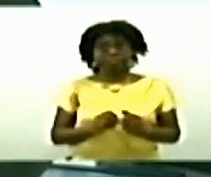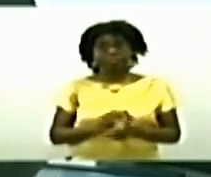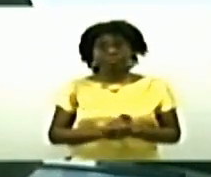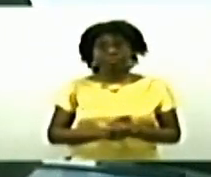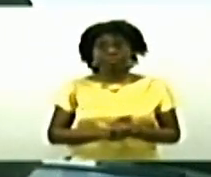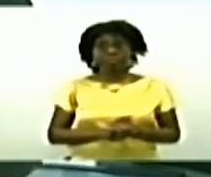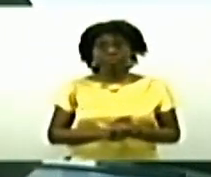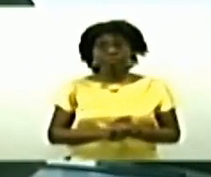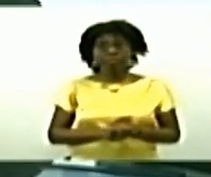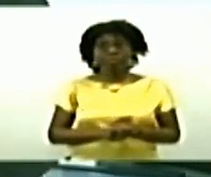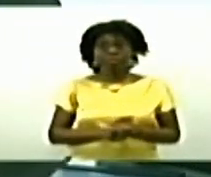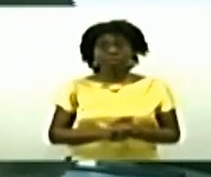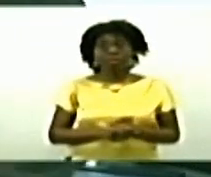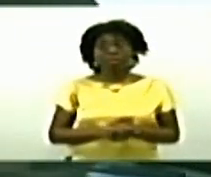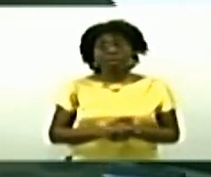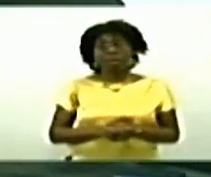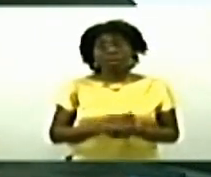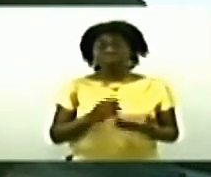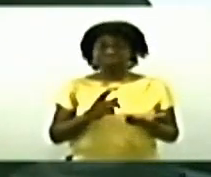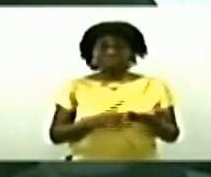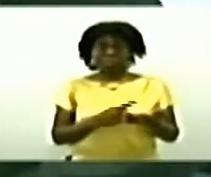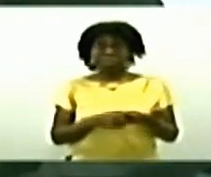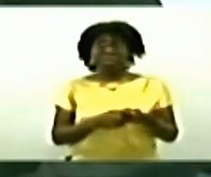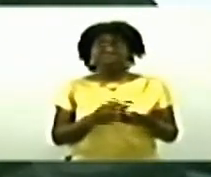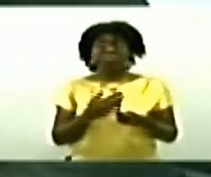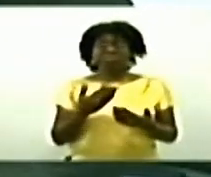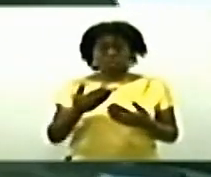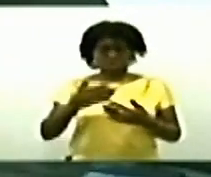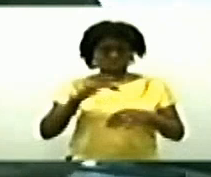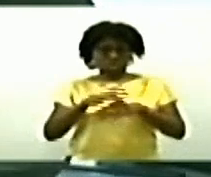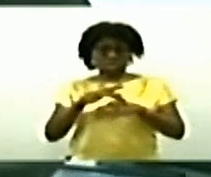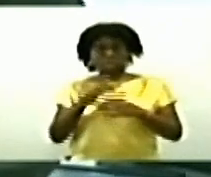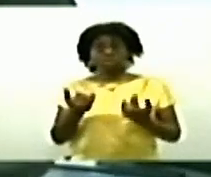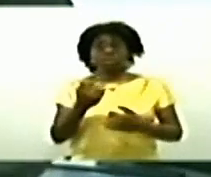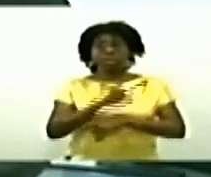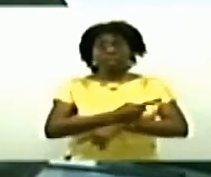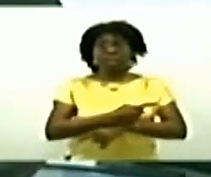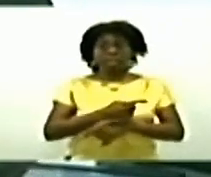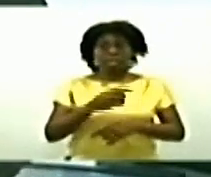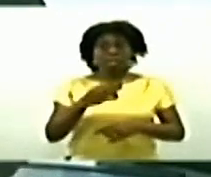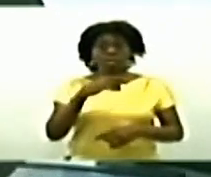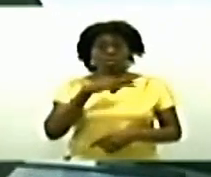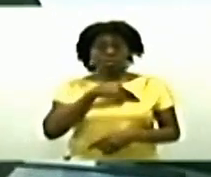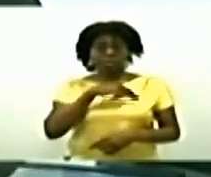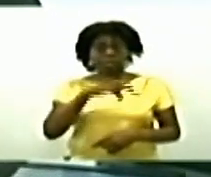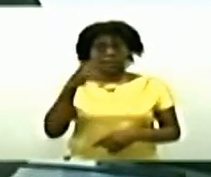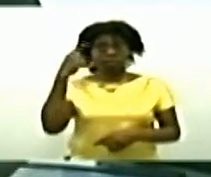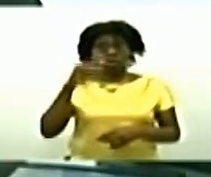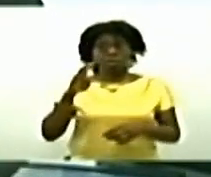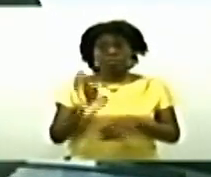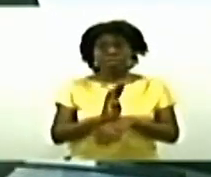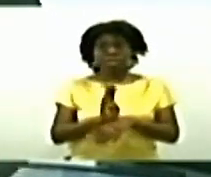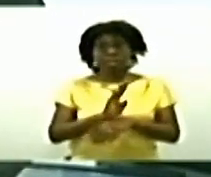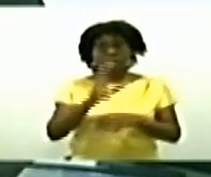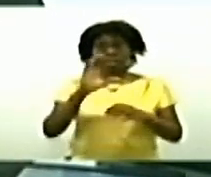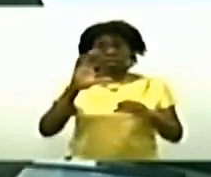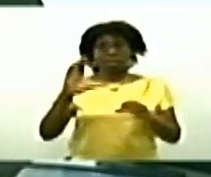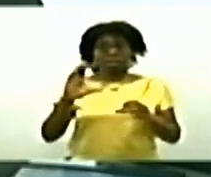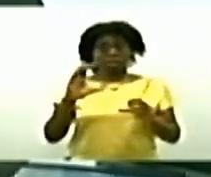Mr. President, sometime earlier today, the representative for the business community